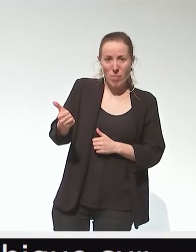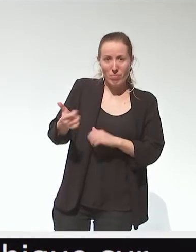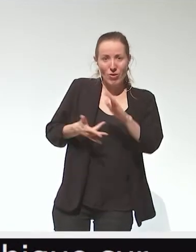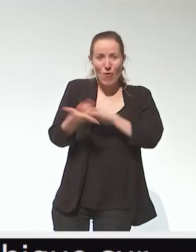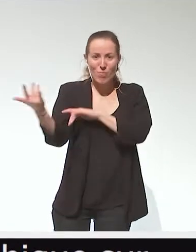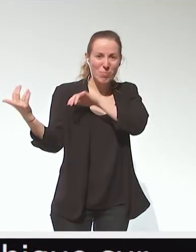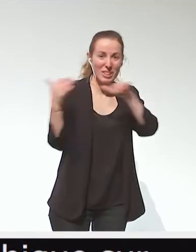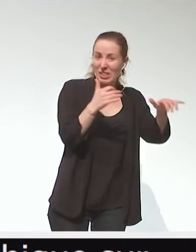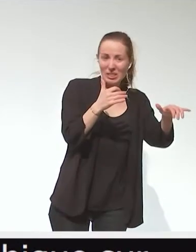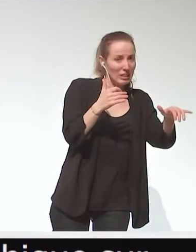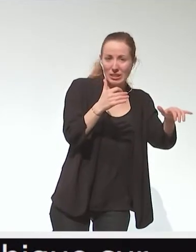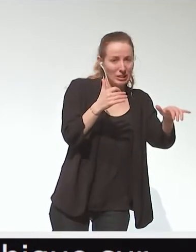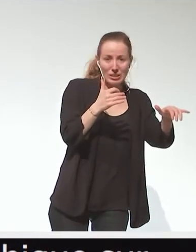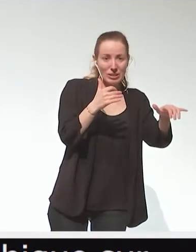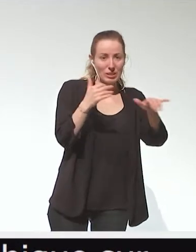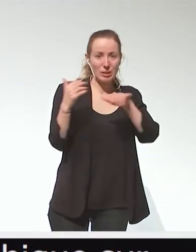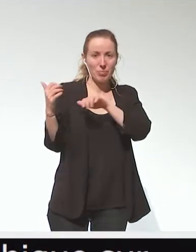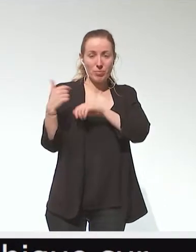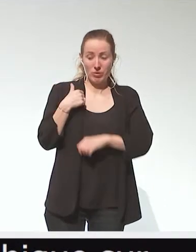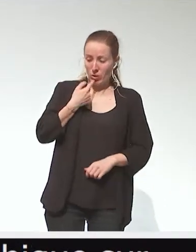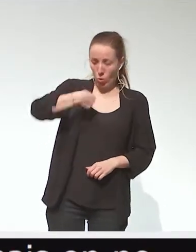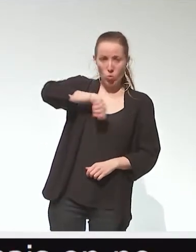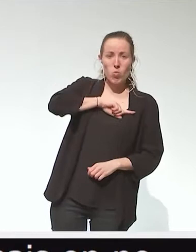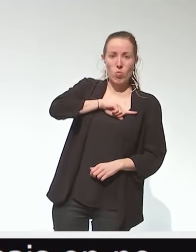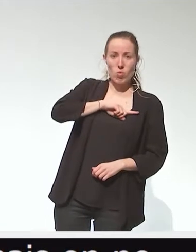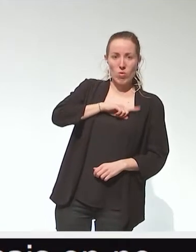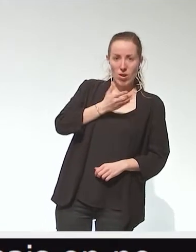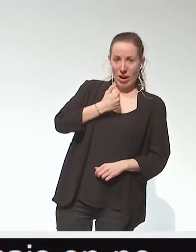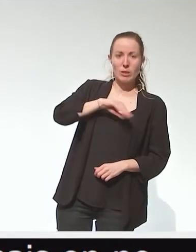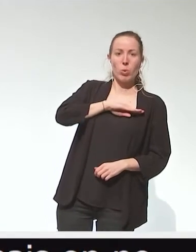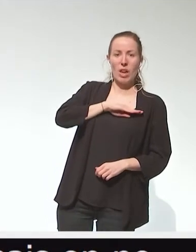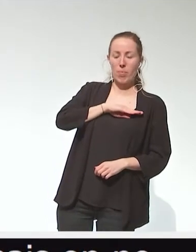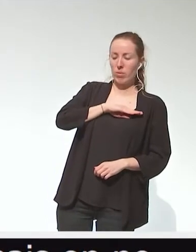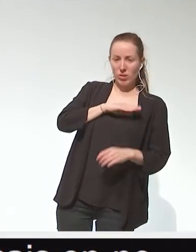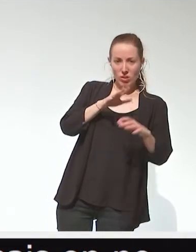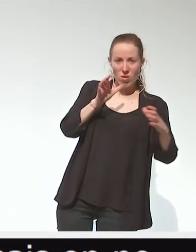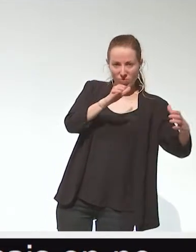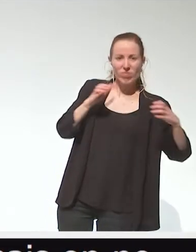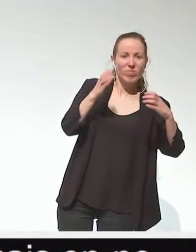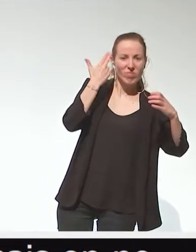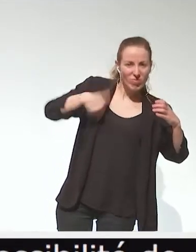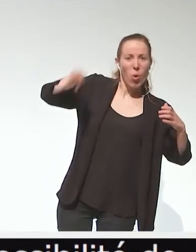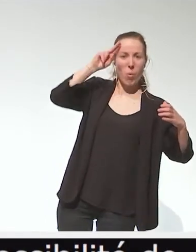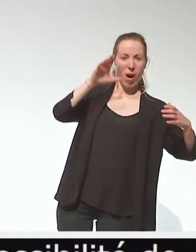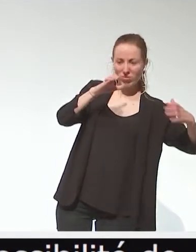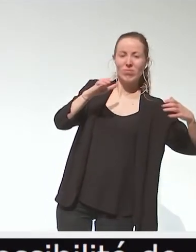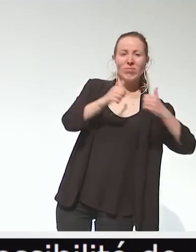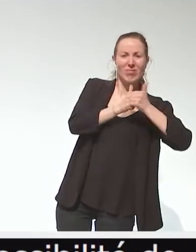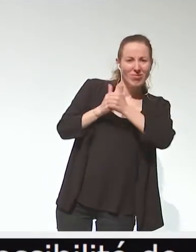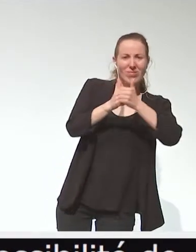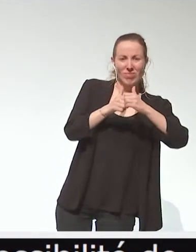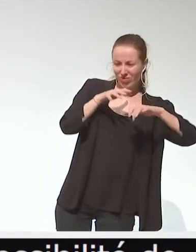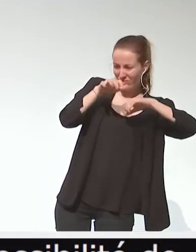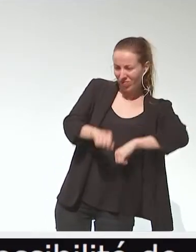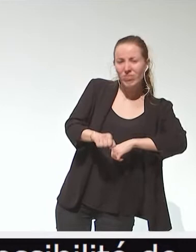us, all of us in Europe, to ensure that the humanitarian corridors work. We